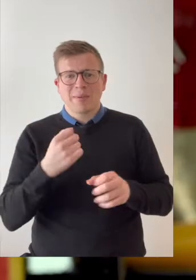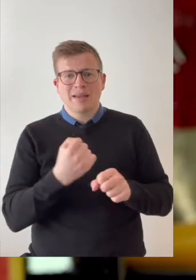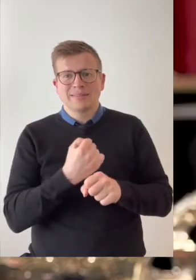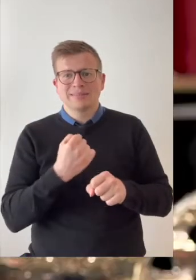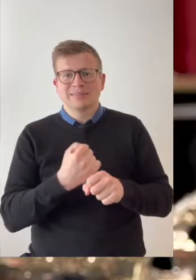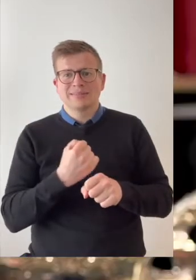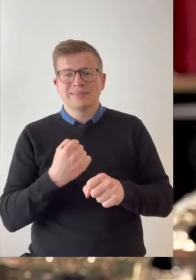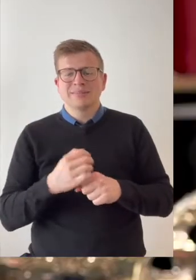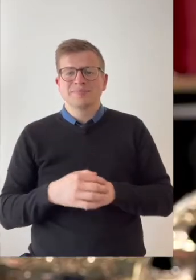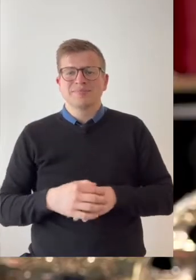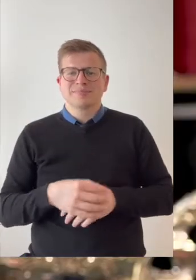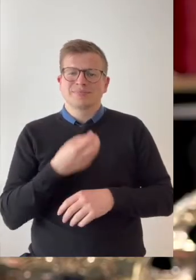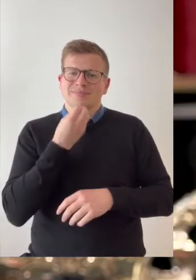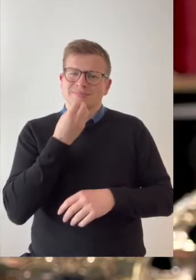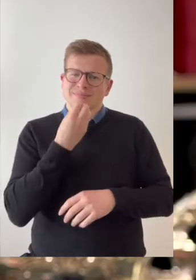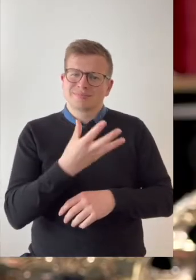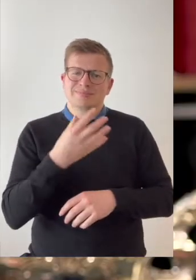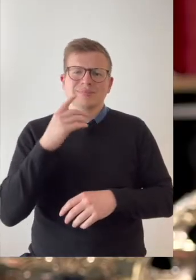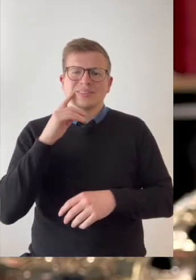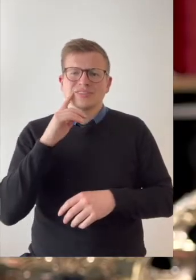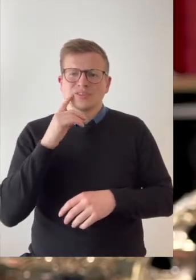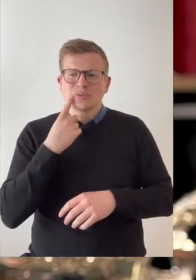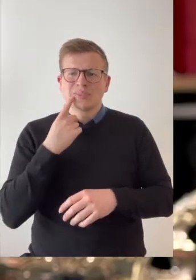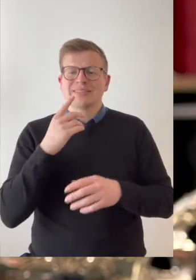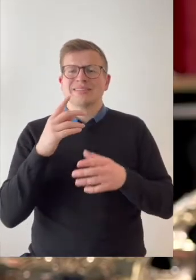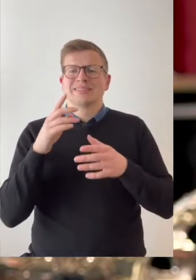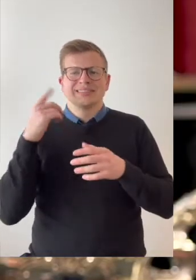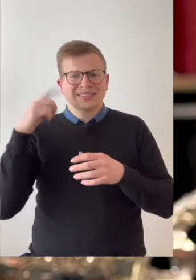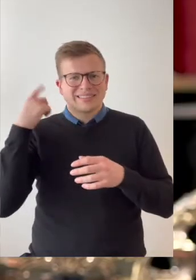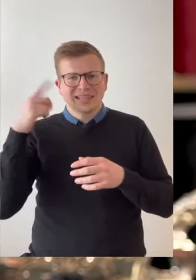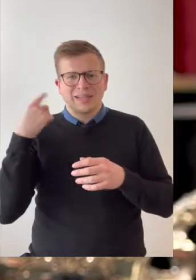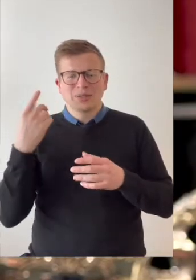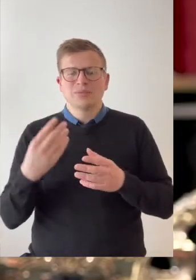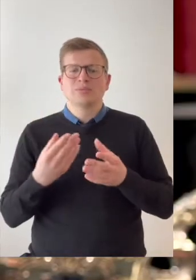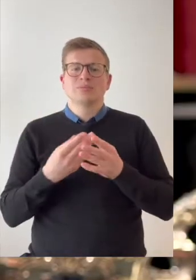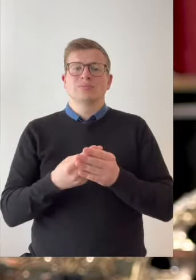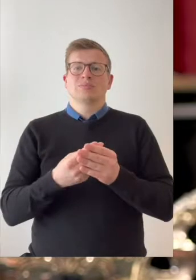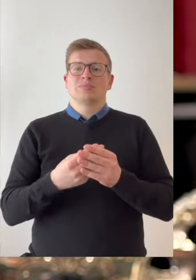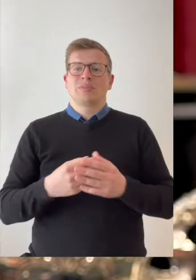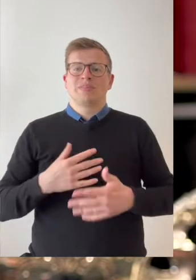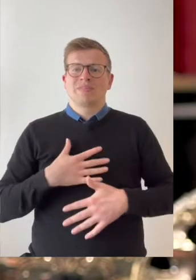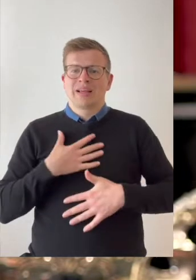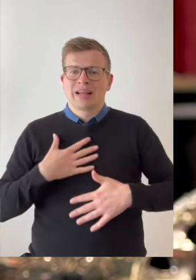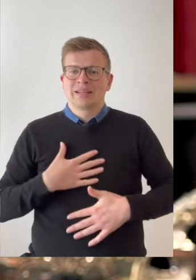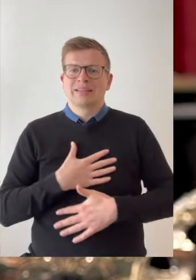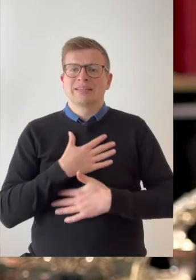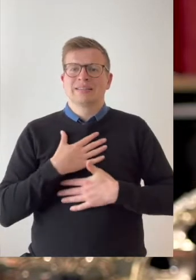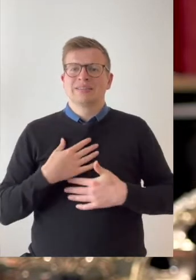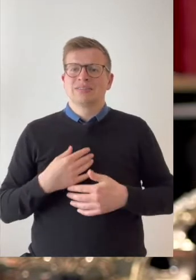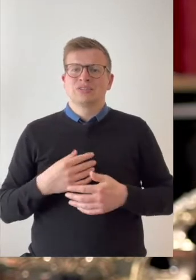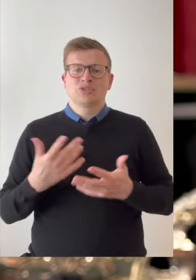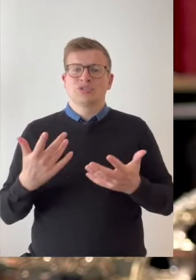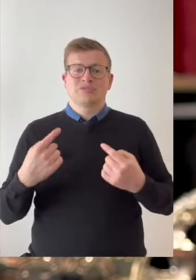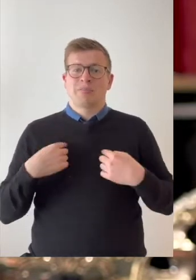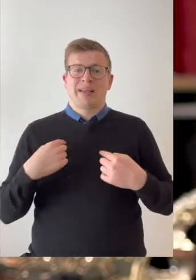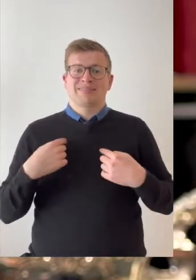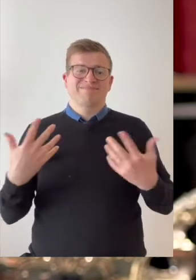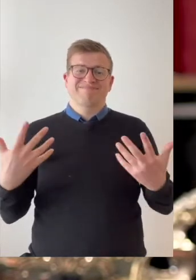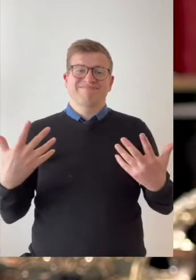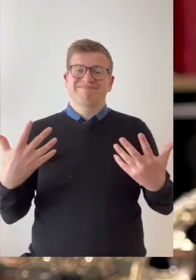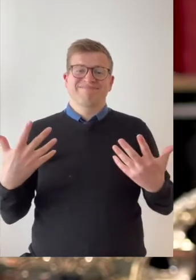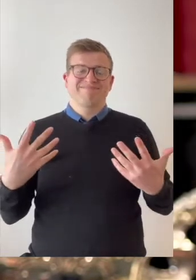produce, that unsickly, sweet sound with feeling, was just, for